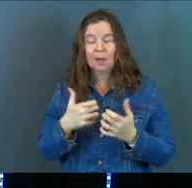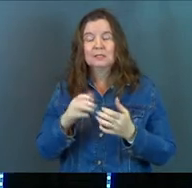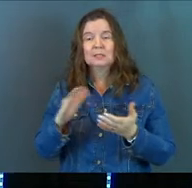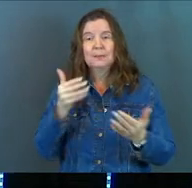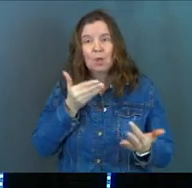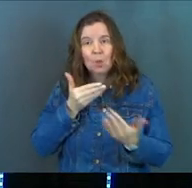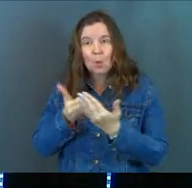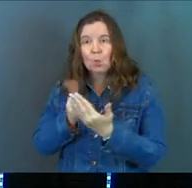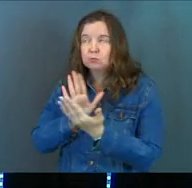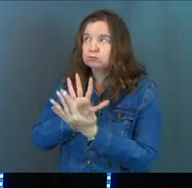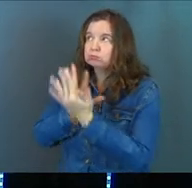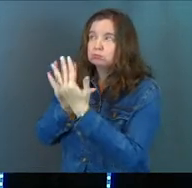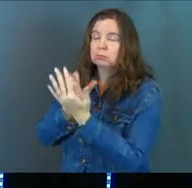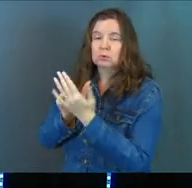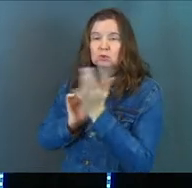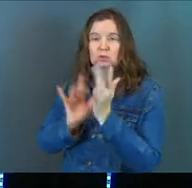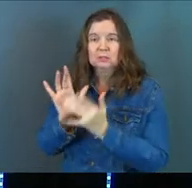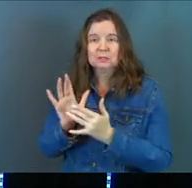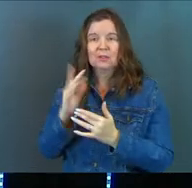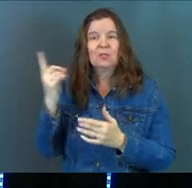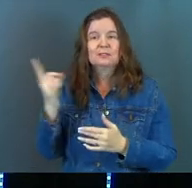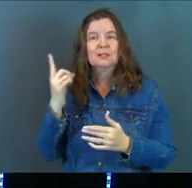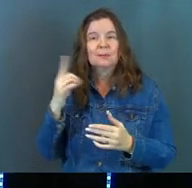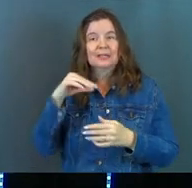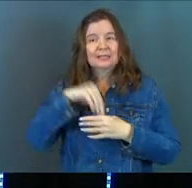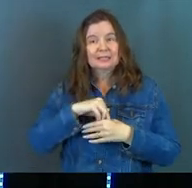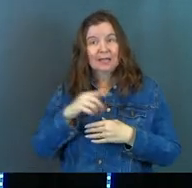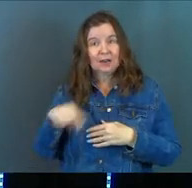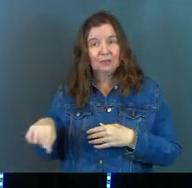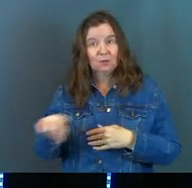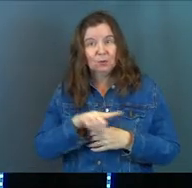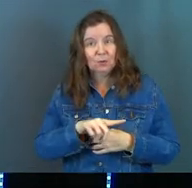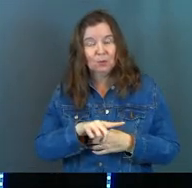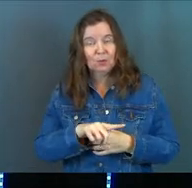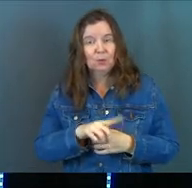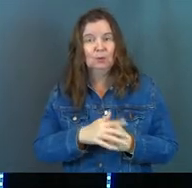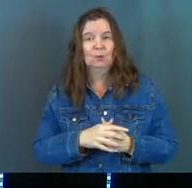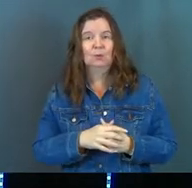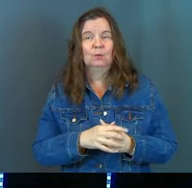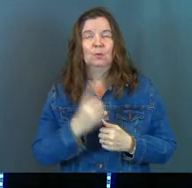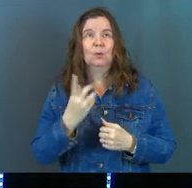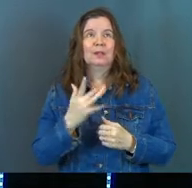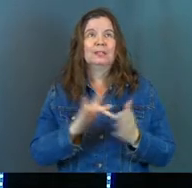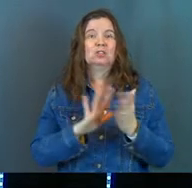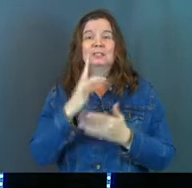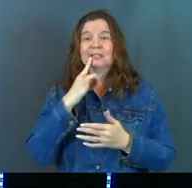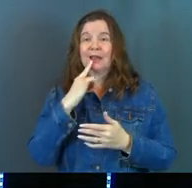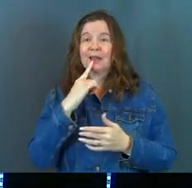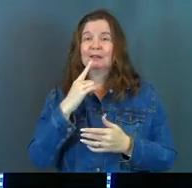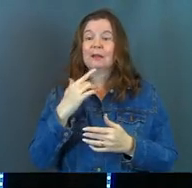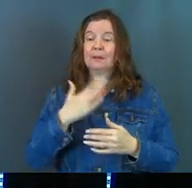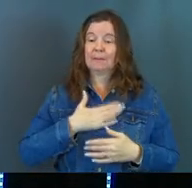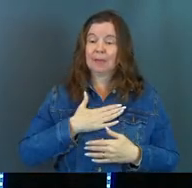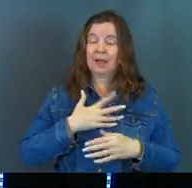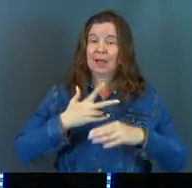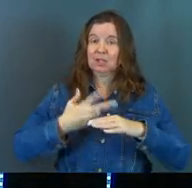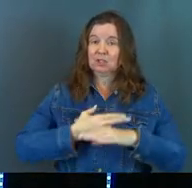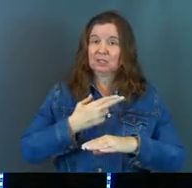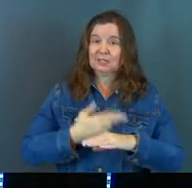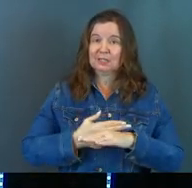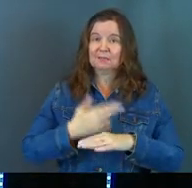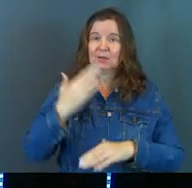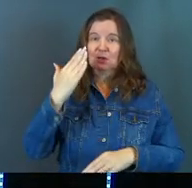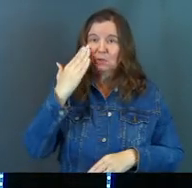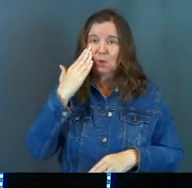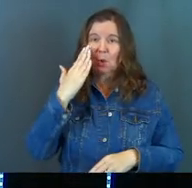be close to Jesus. There's something inside of you. This one thing Jesus said, he said, my sheep